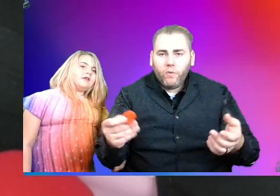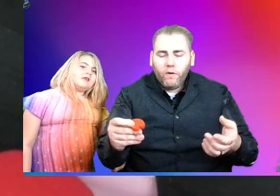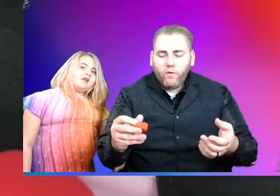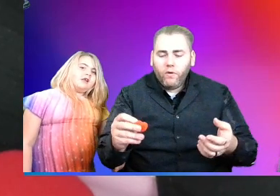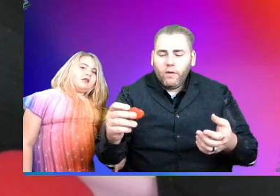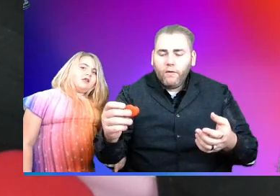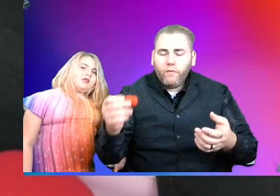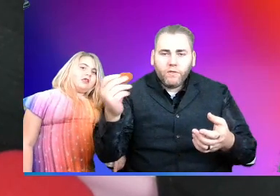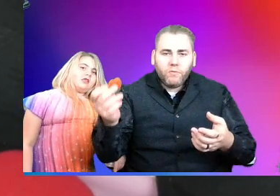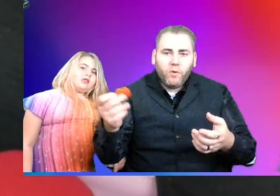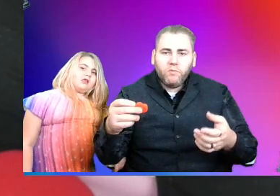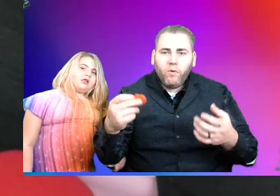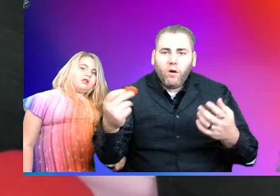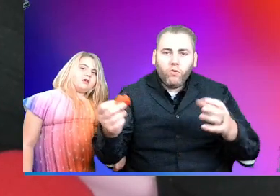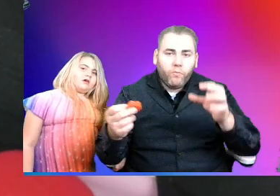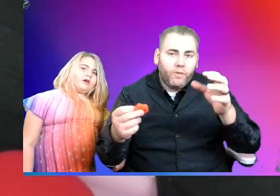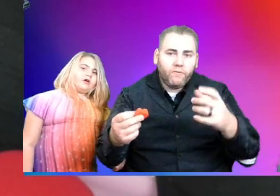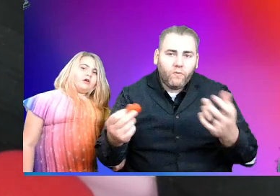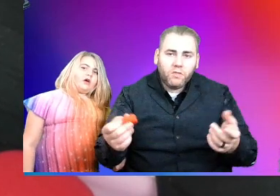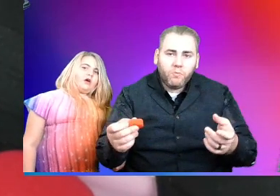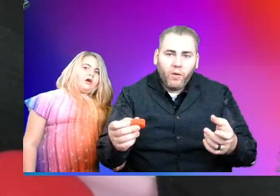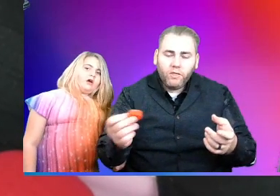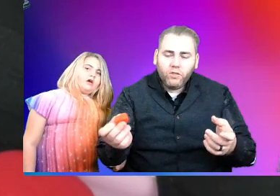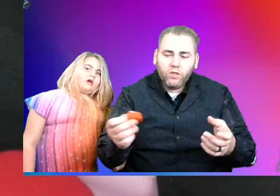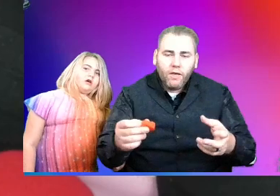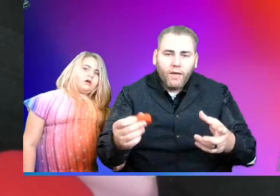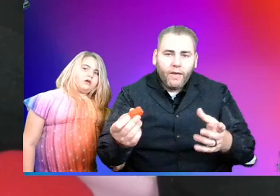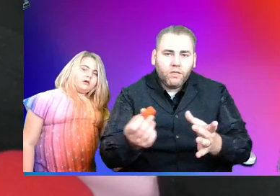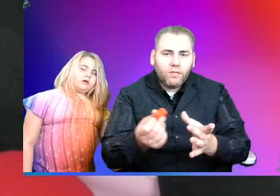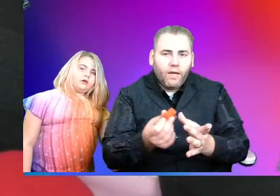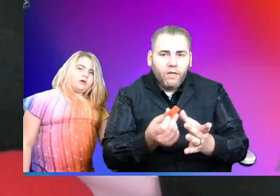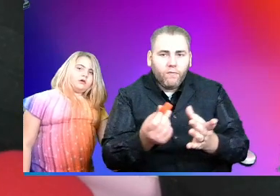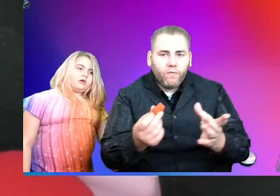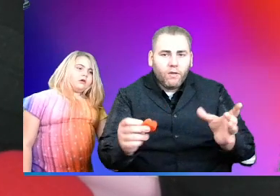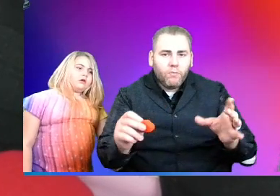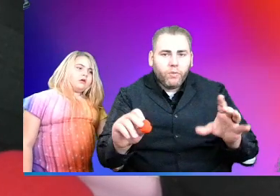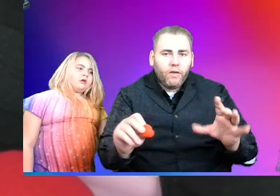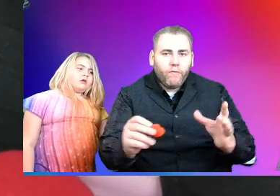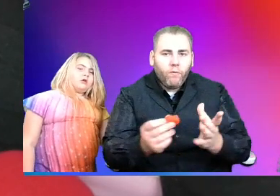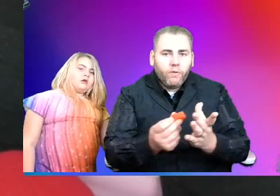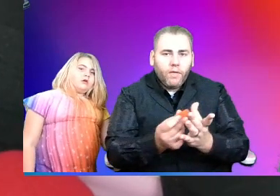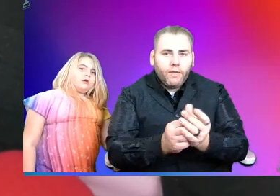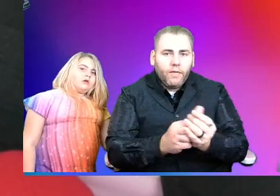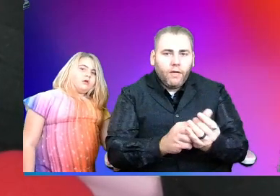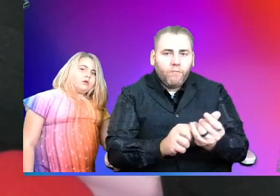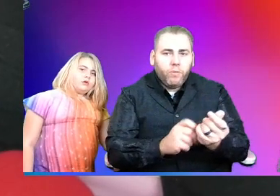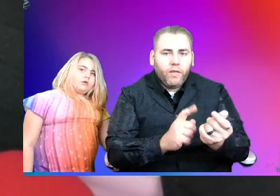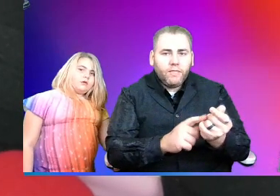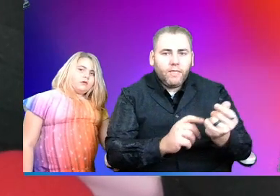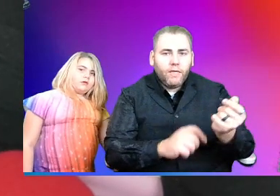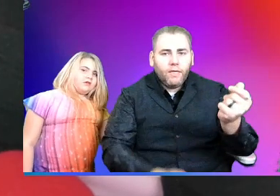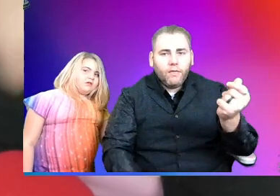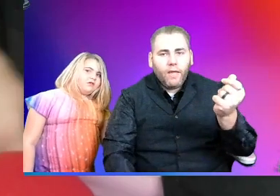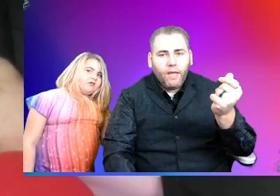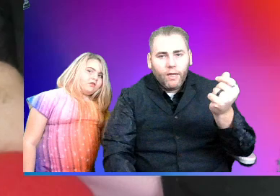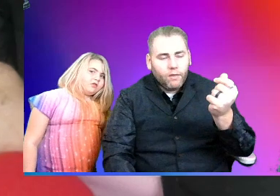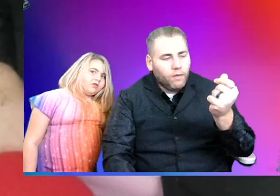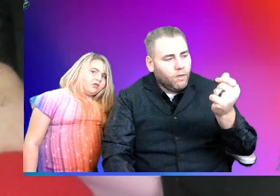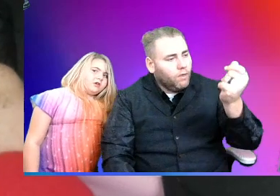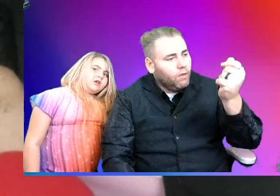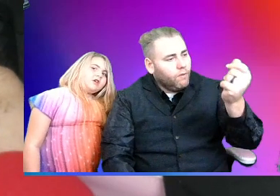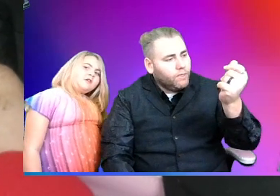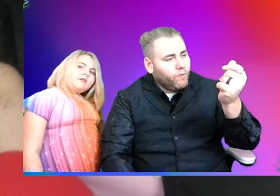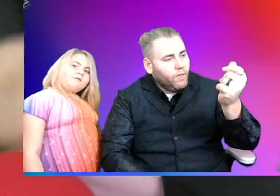napkin or whatever, if you have a sponge ball or a piece of old sponge, and just kind of play around with the idea of placing it into the